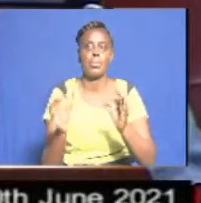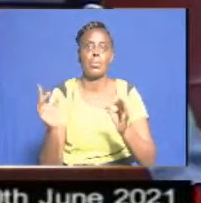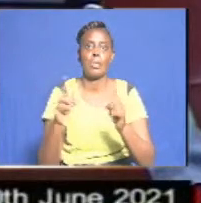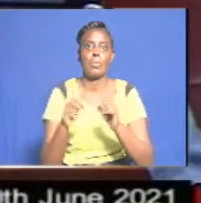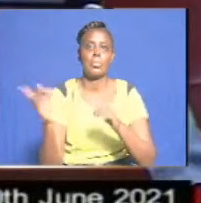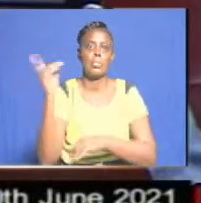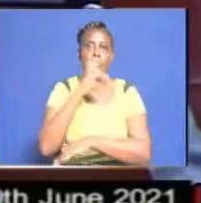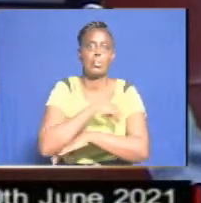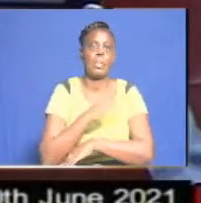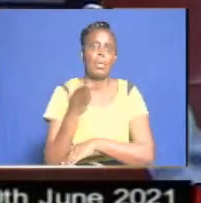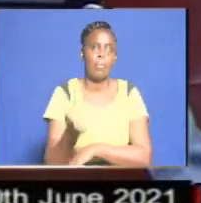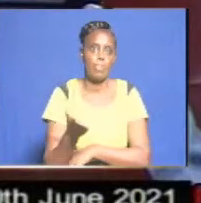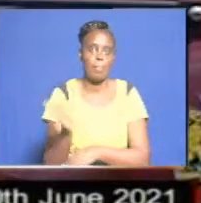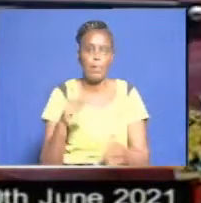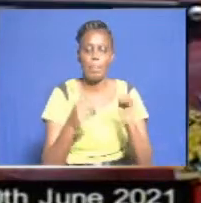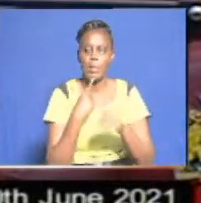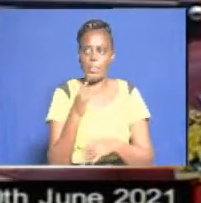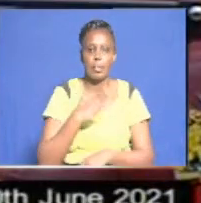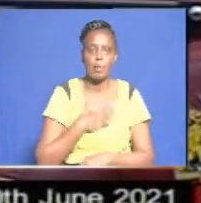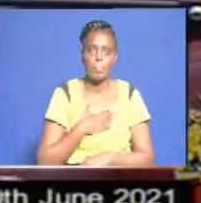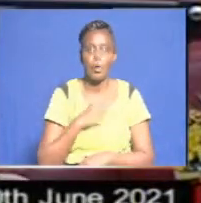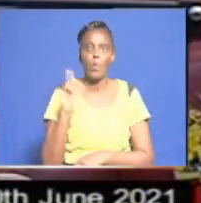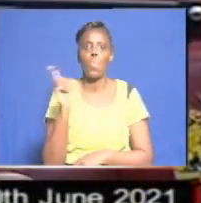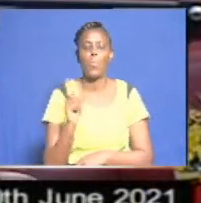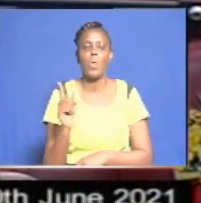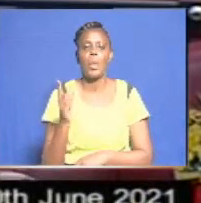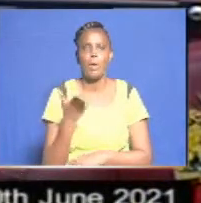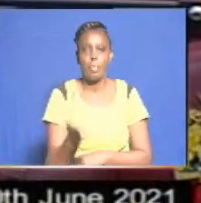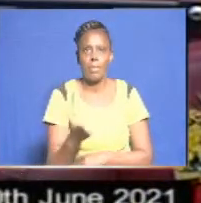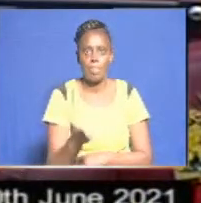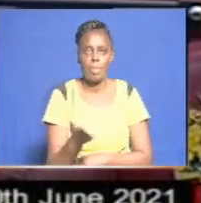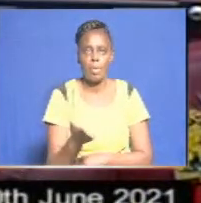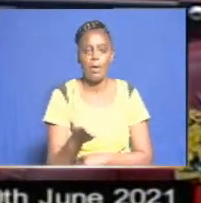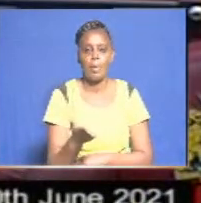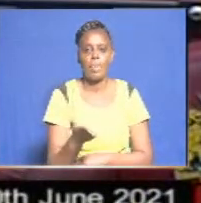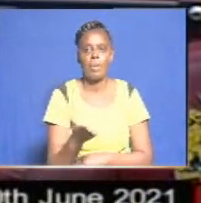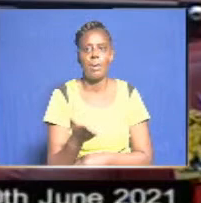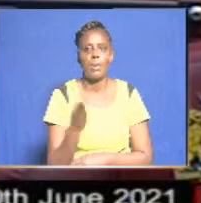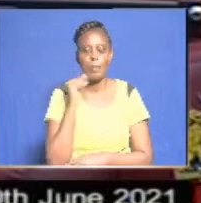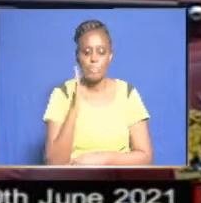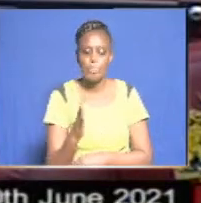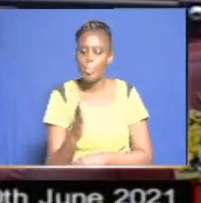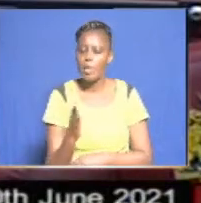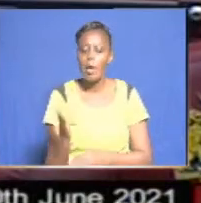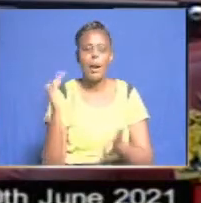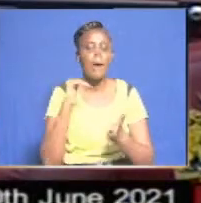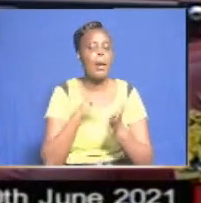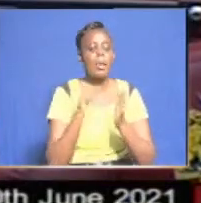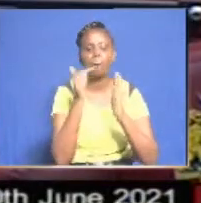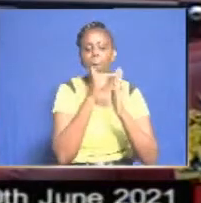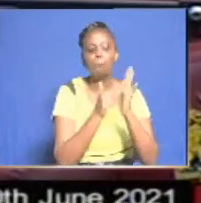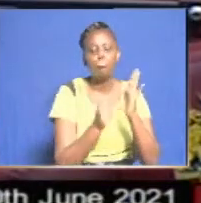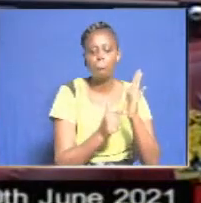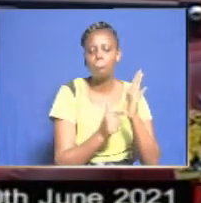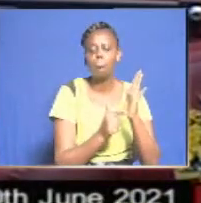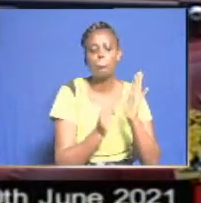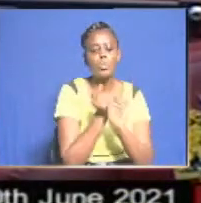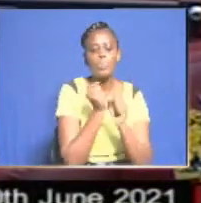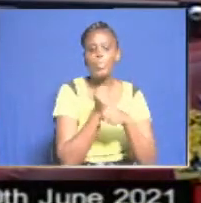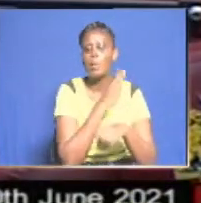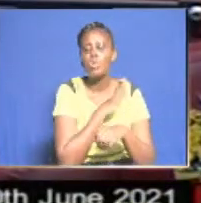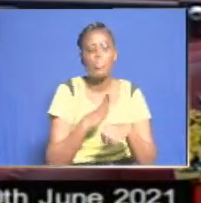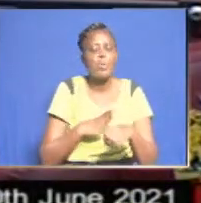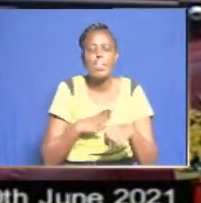I am just waiting for him to come back and tell me when he is available. So, Honorable Speaker, to come and raise the matter here on the floor and to make the committee